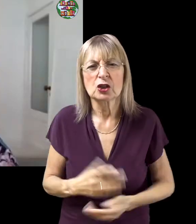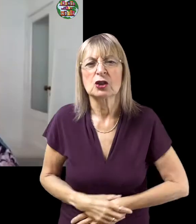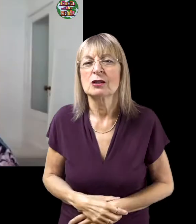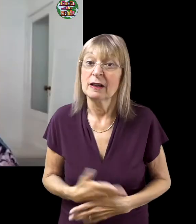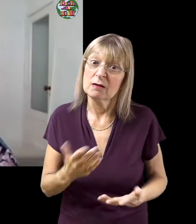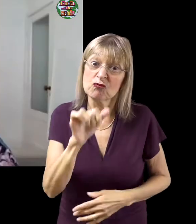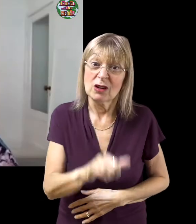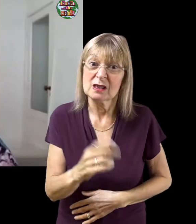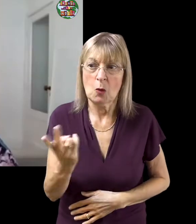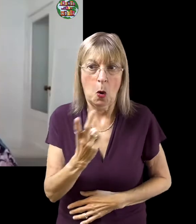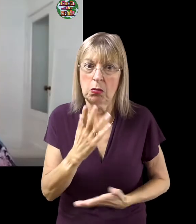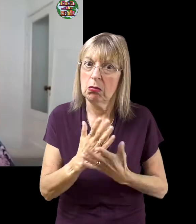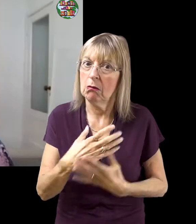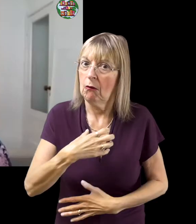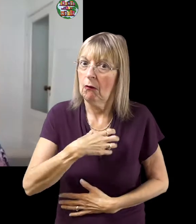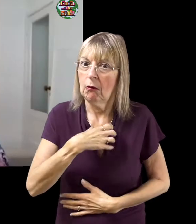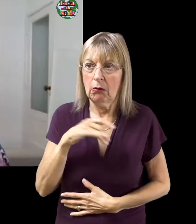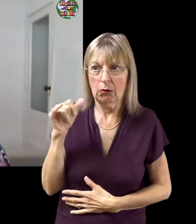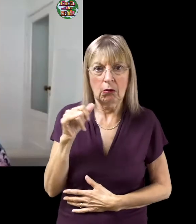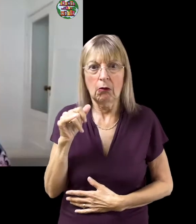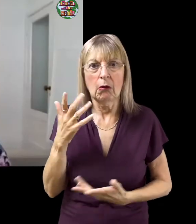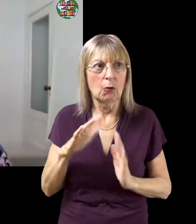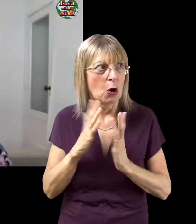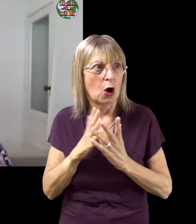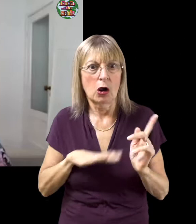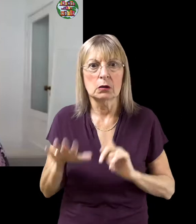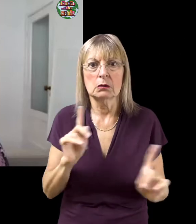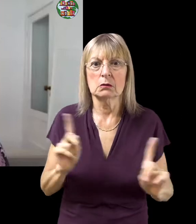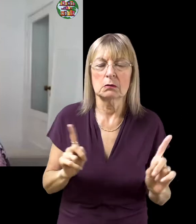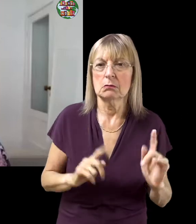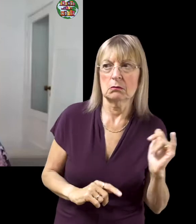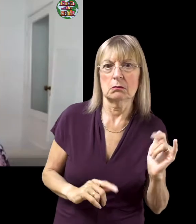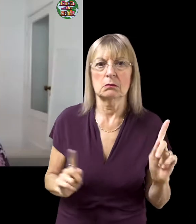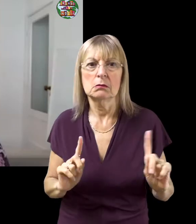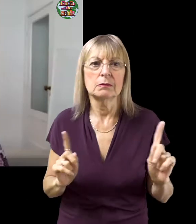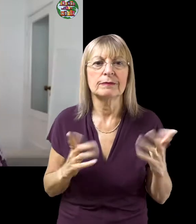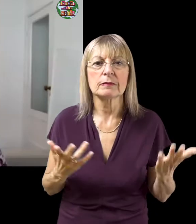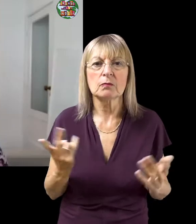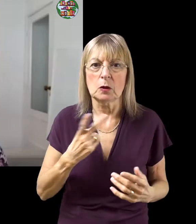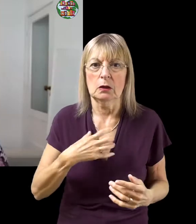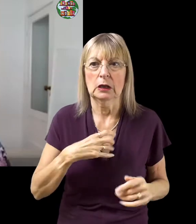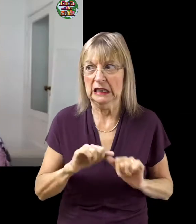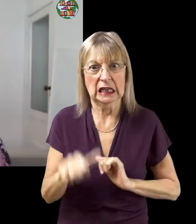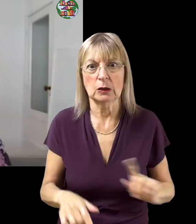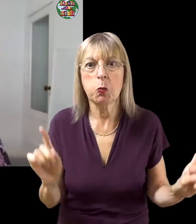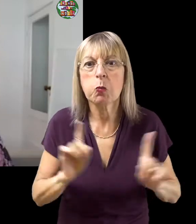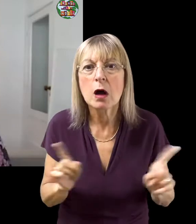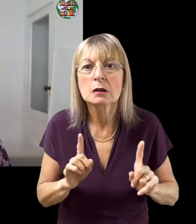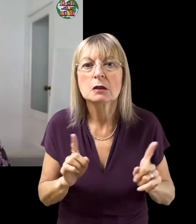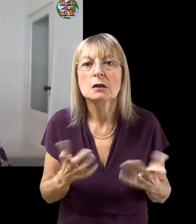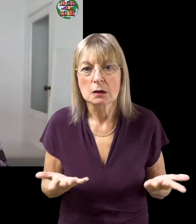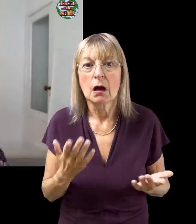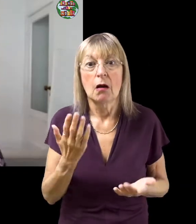in the world. Yeah, and they're both quite quite afraid. They're scared of what